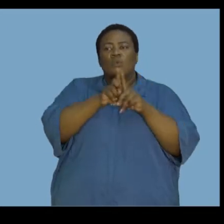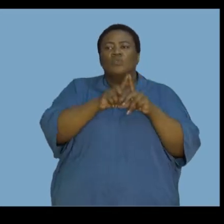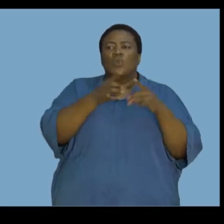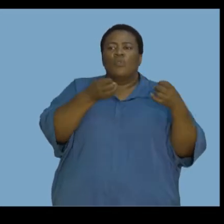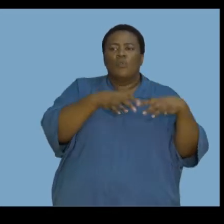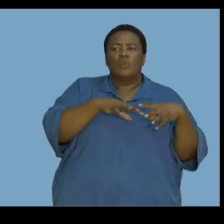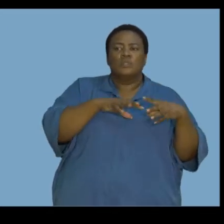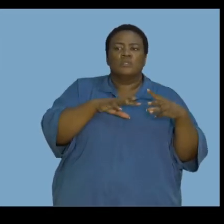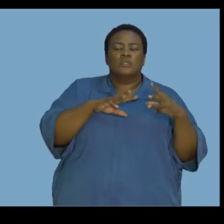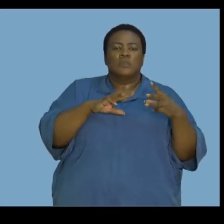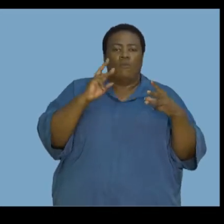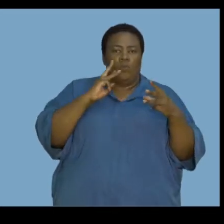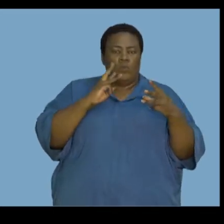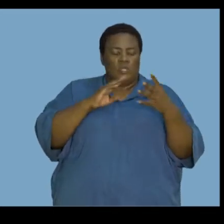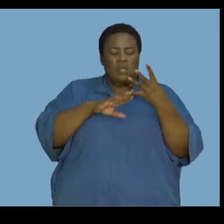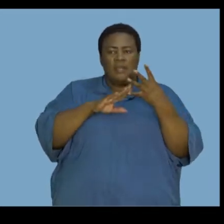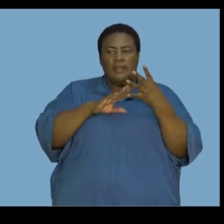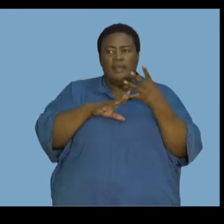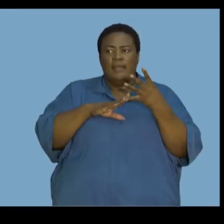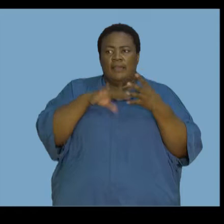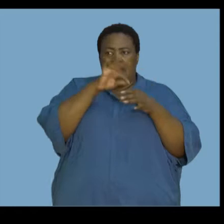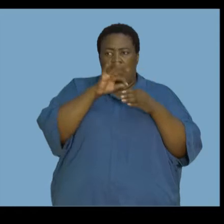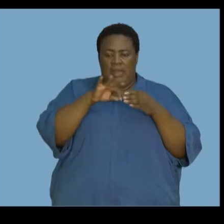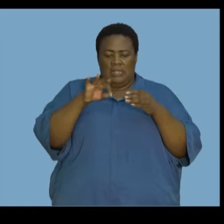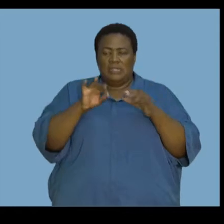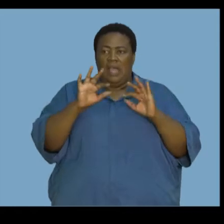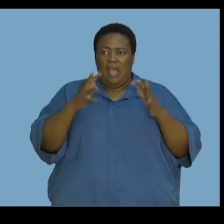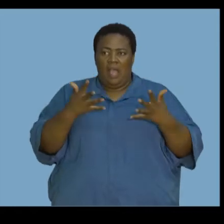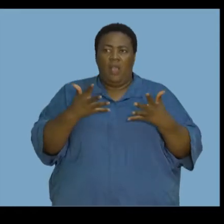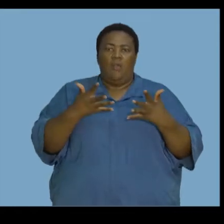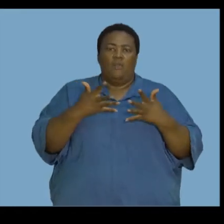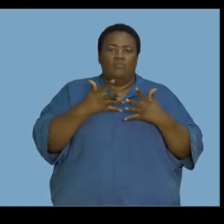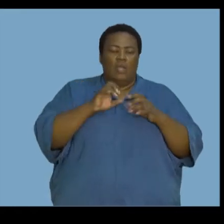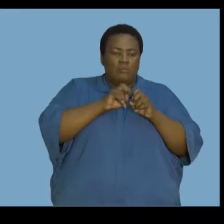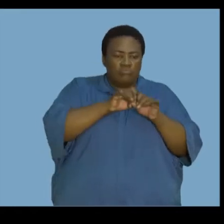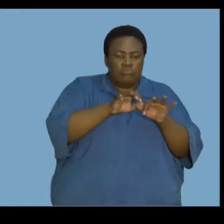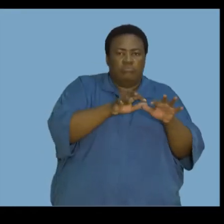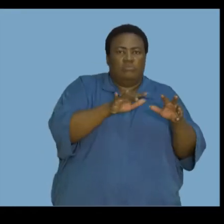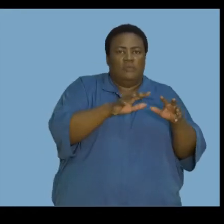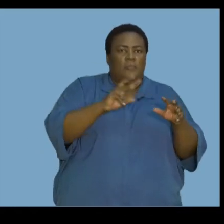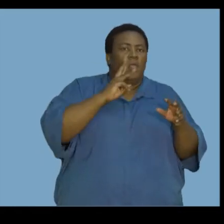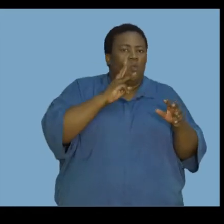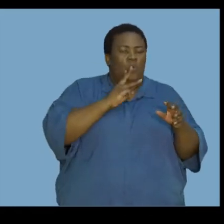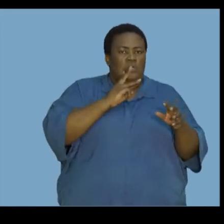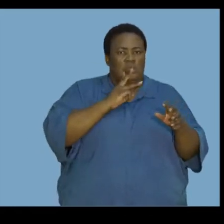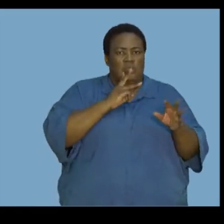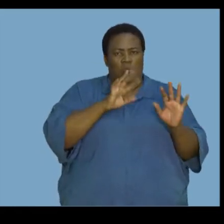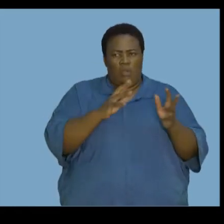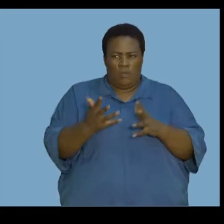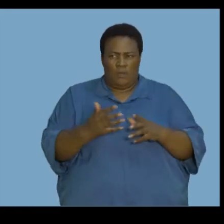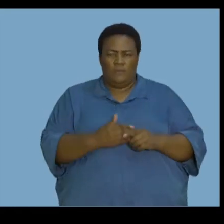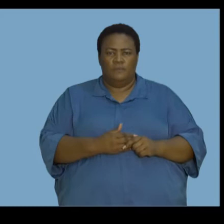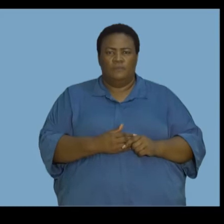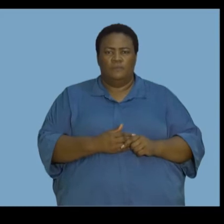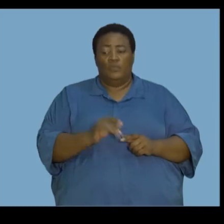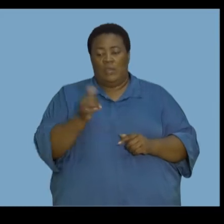and then very important in terms of what alien plants are and how they impact on the availability of water in the water table and